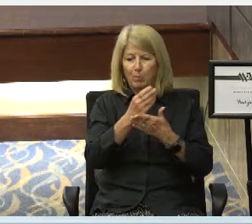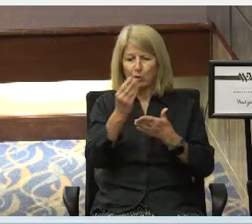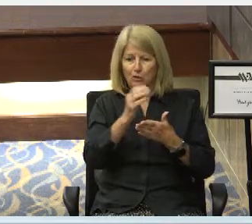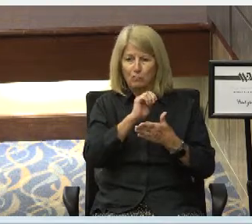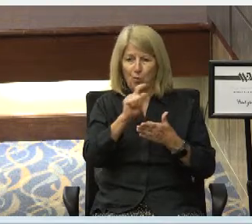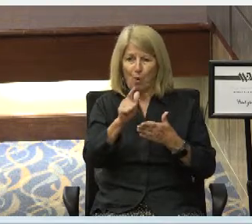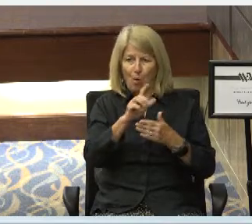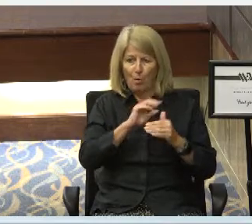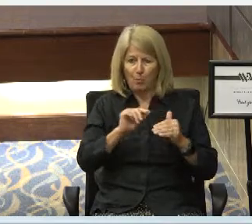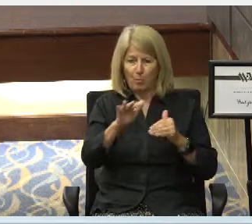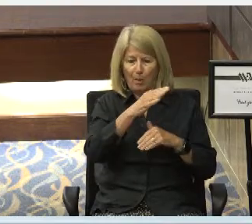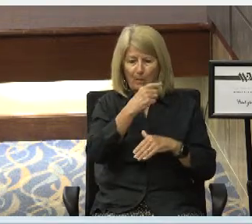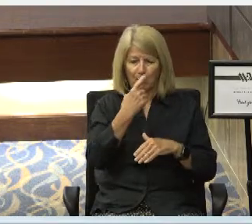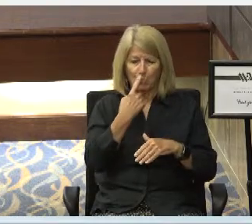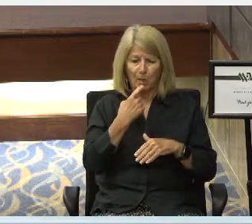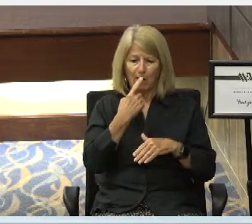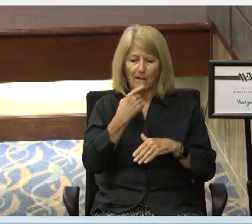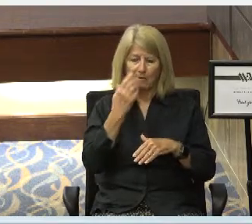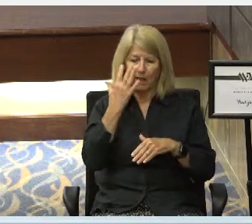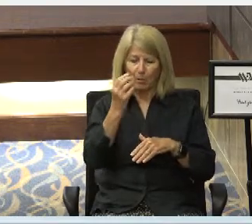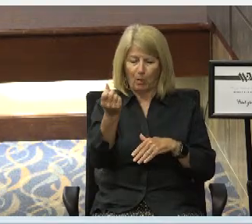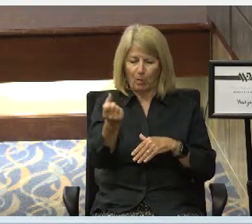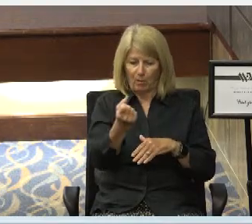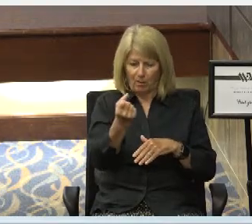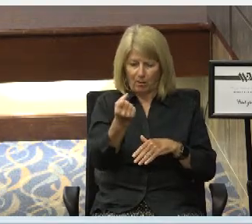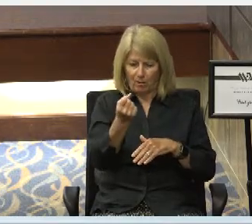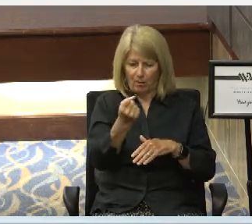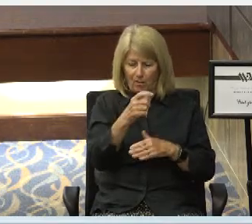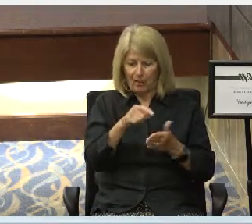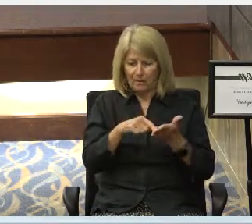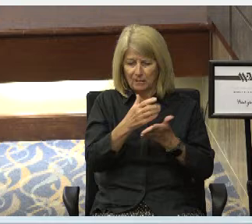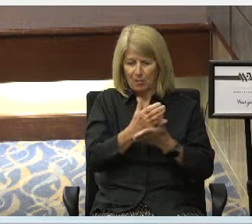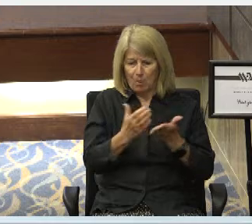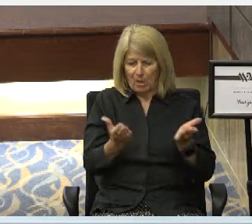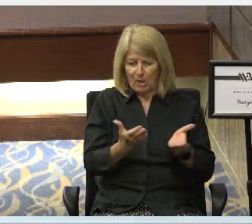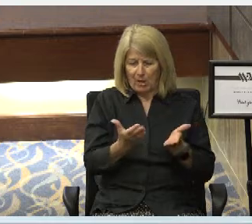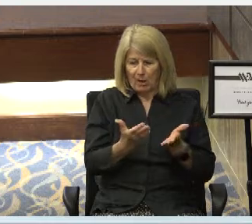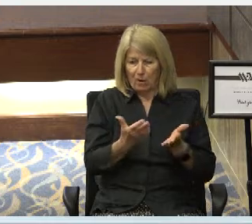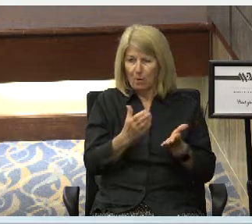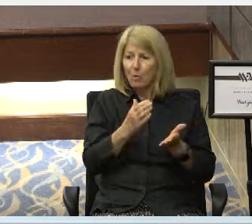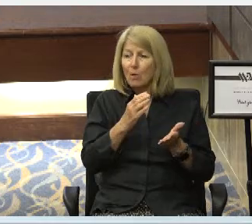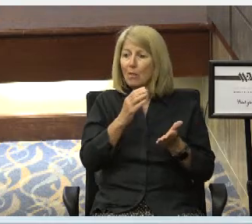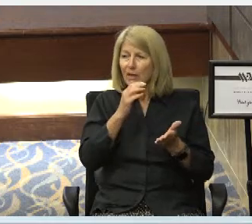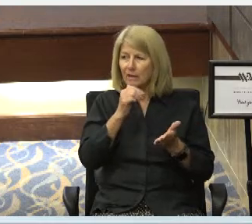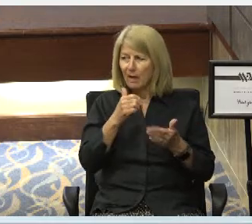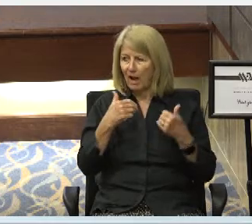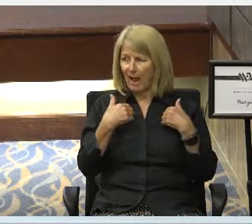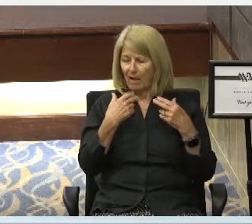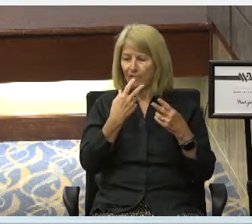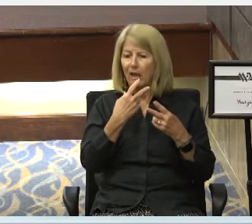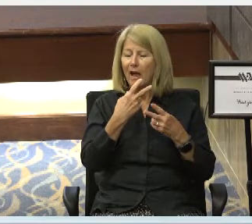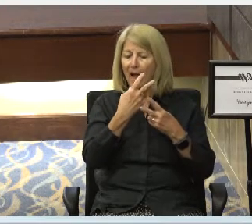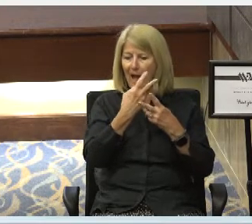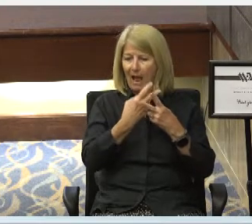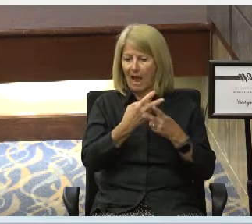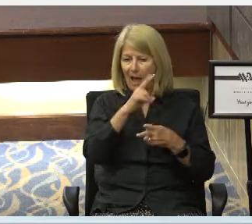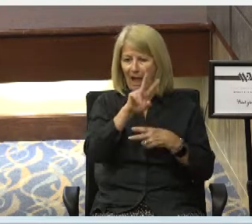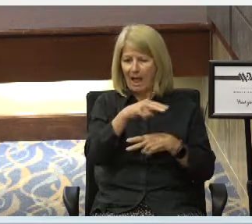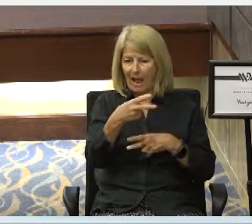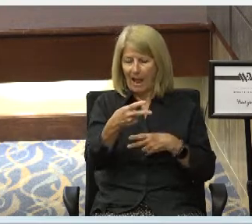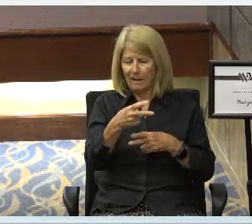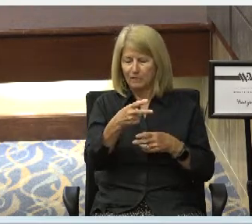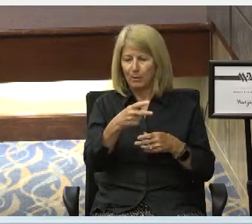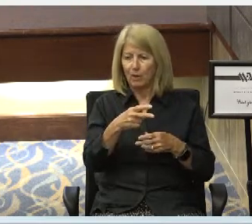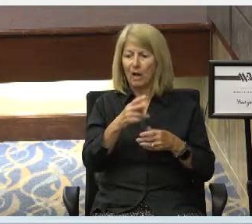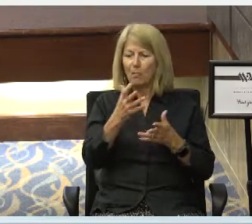in red. They will retain this piece that you see here that does not have the hash marks on it. Paul, I